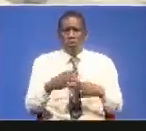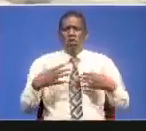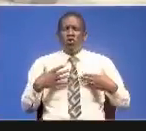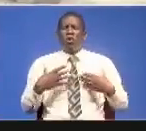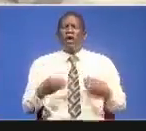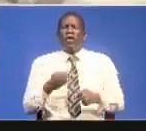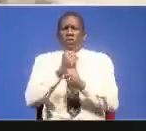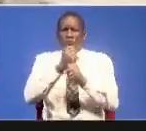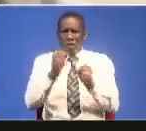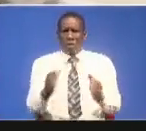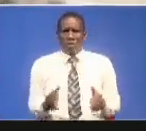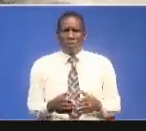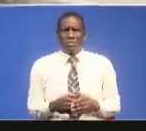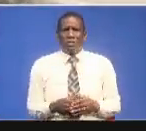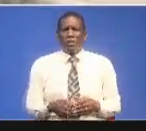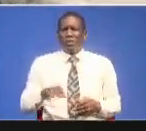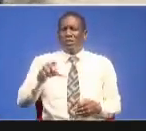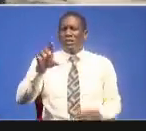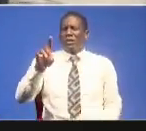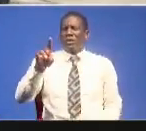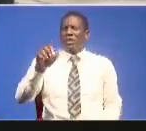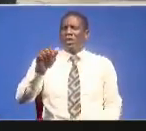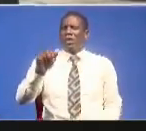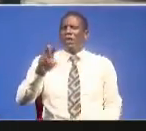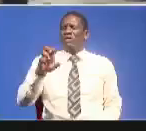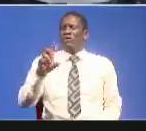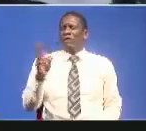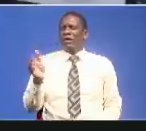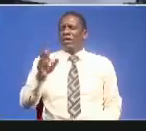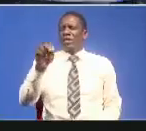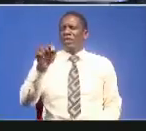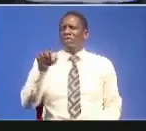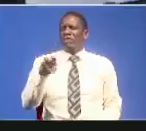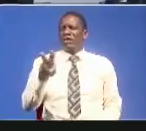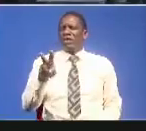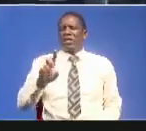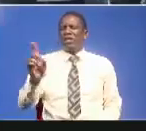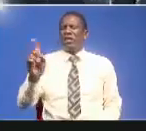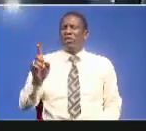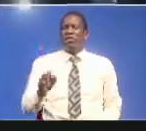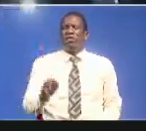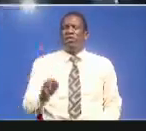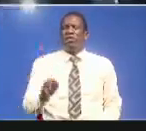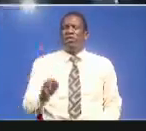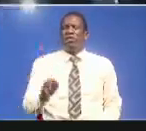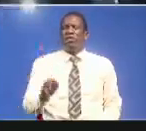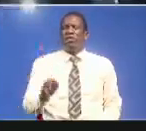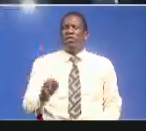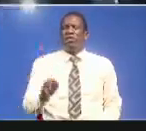to health workers. David Muthoka, NTV, Nairobi.